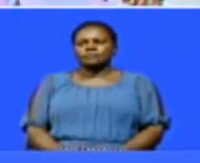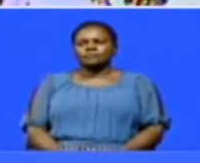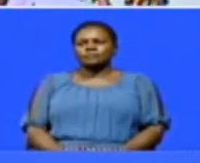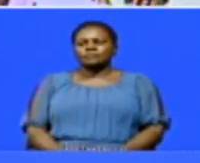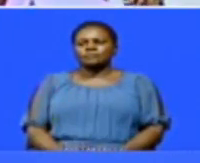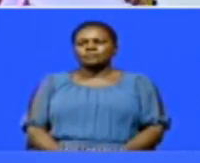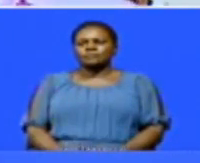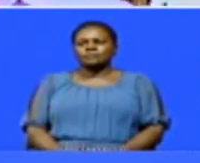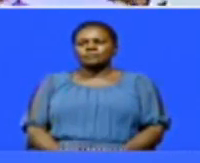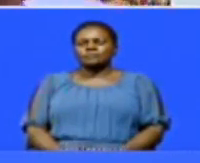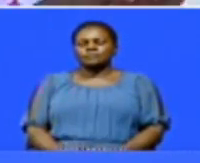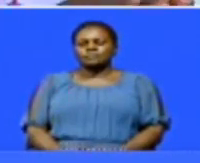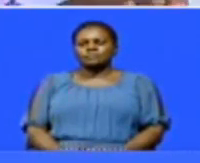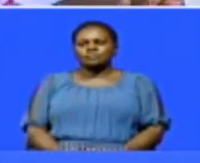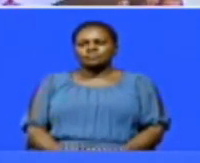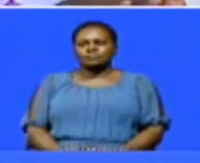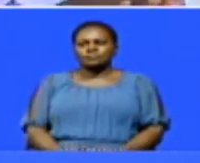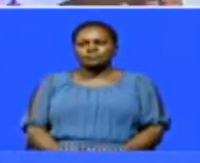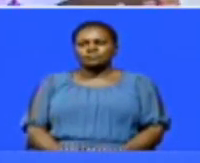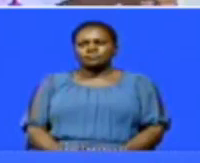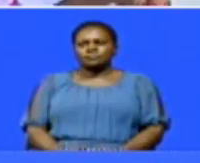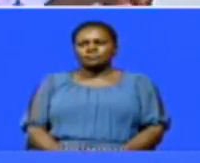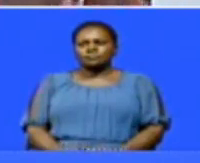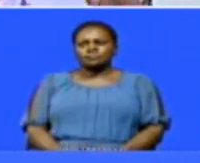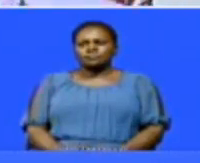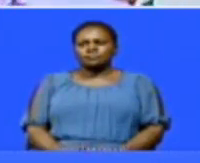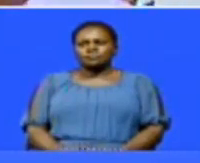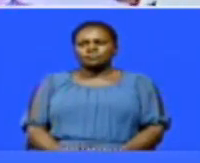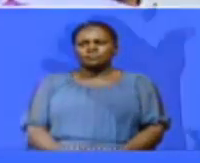whom we place under mandatory quarantine, has fully recovered.